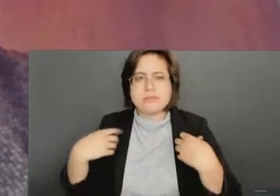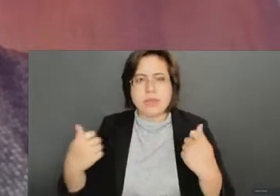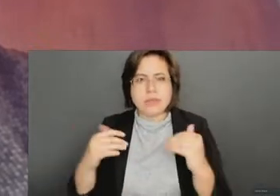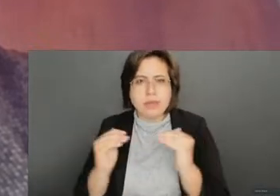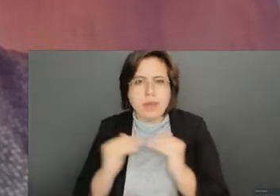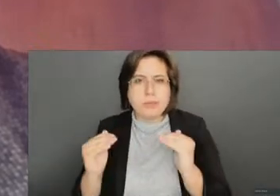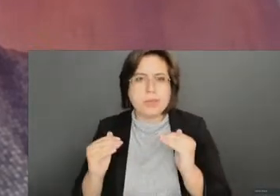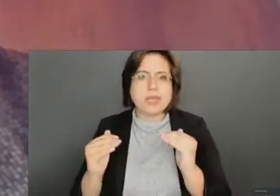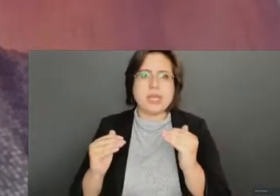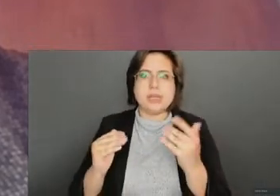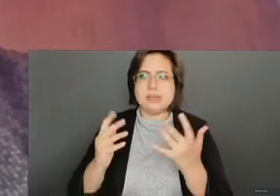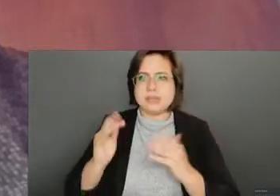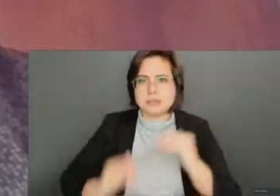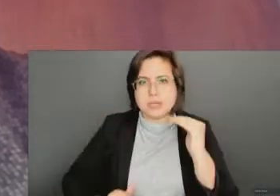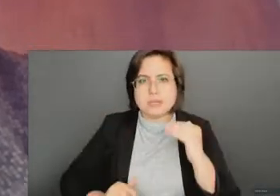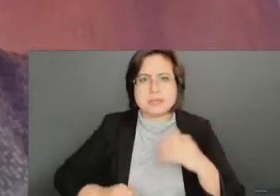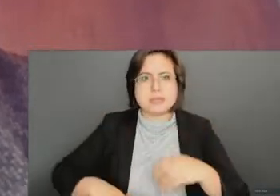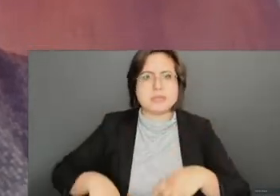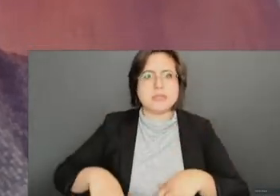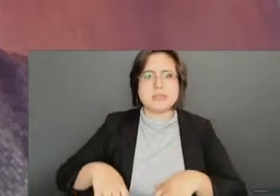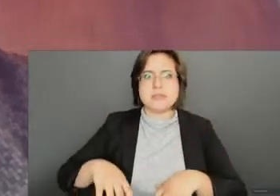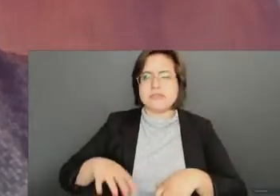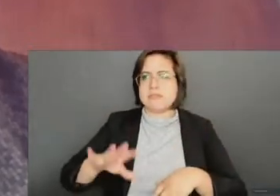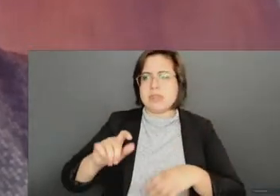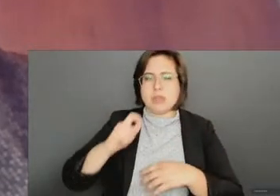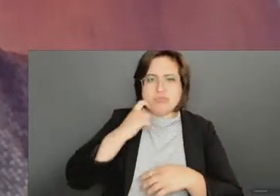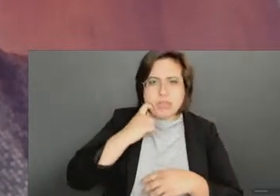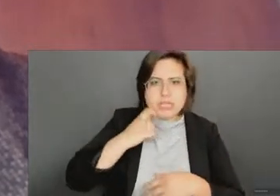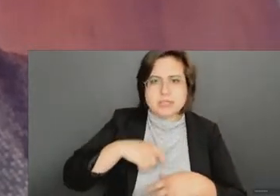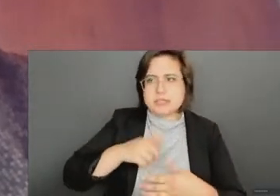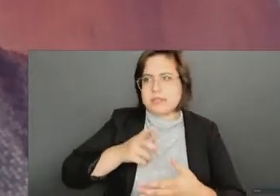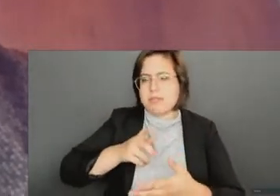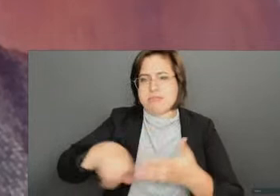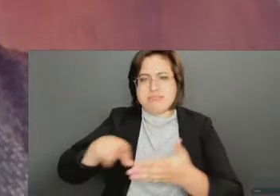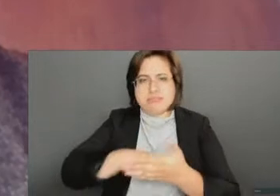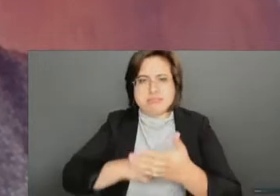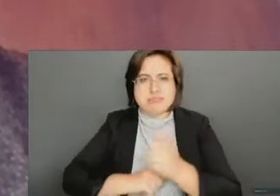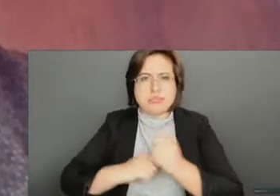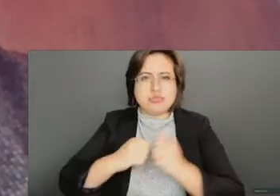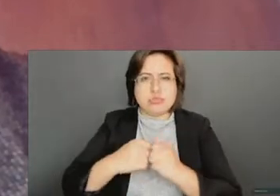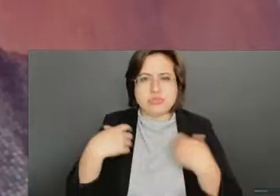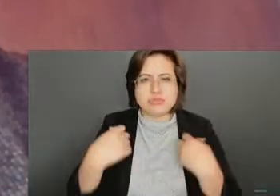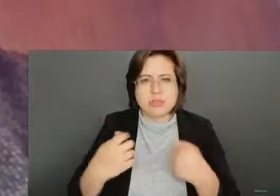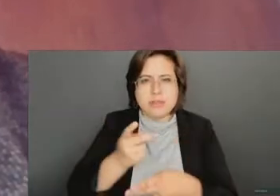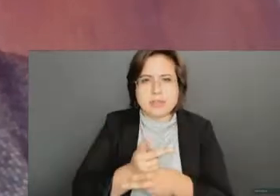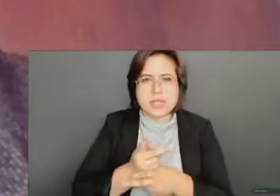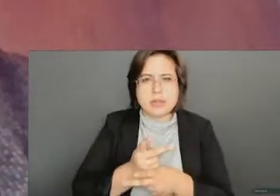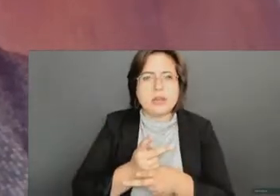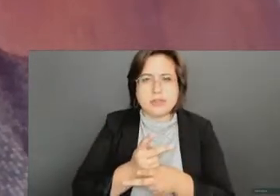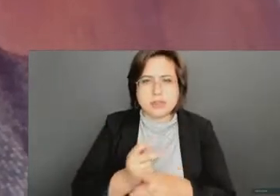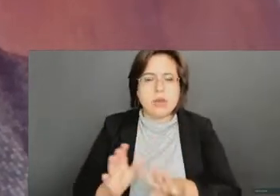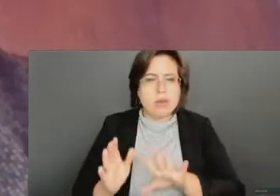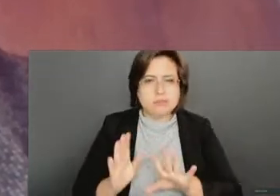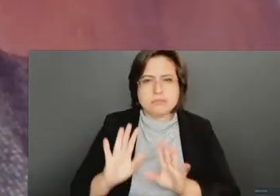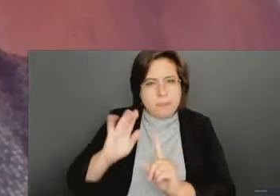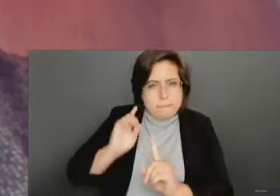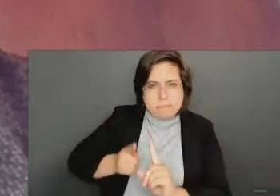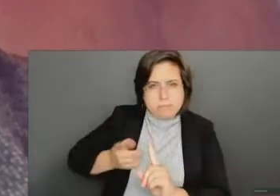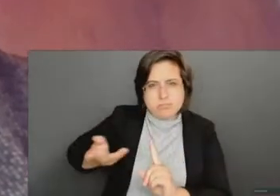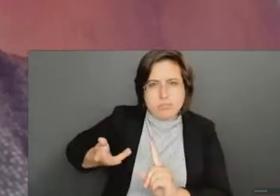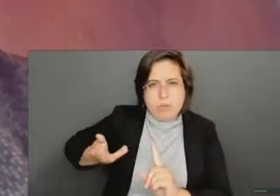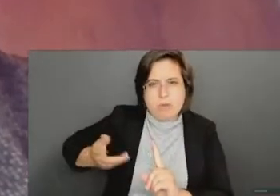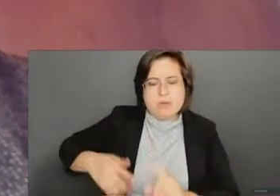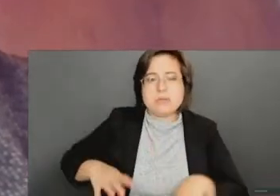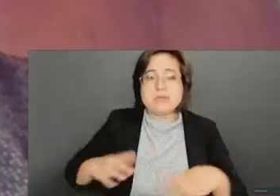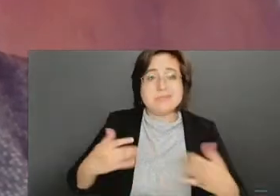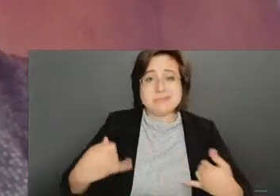disparities, and a racism structure of healthcare. So what is our mission today? The mission of today is